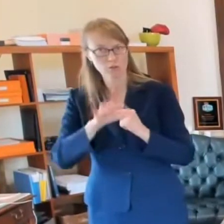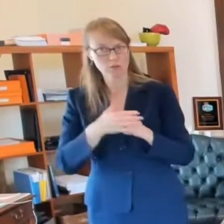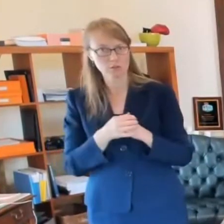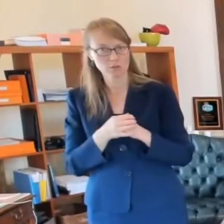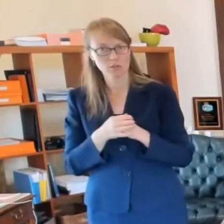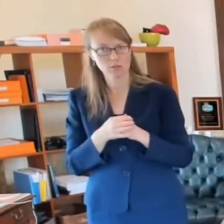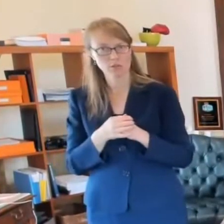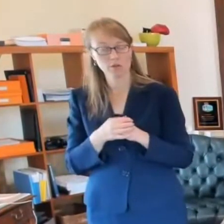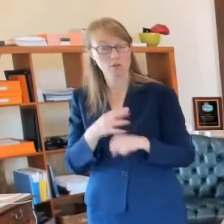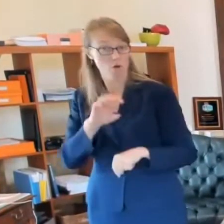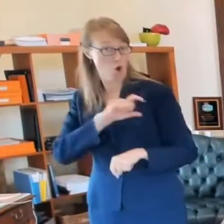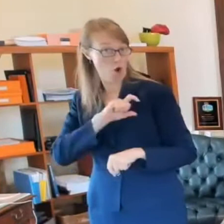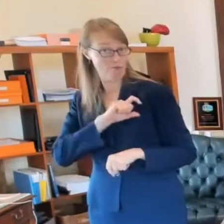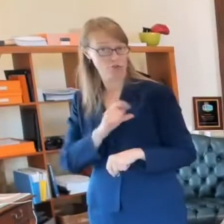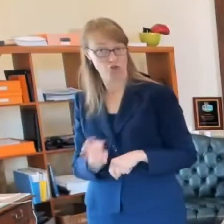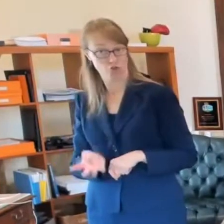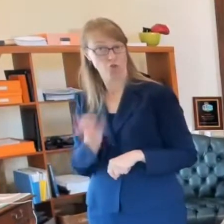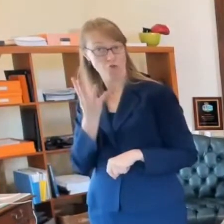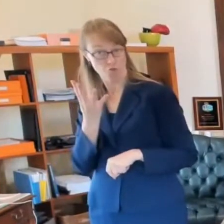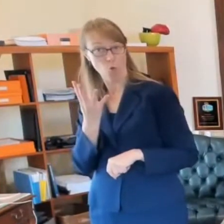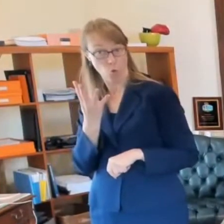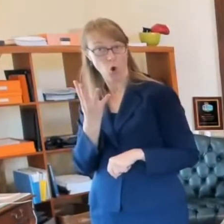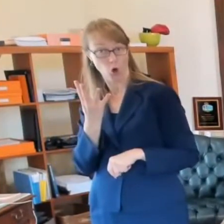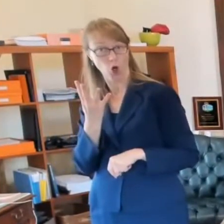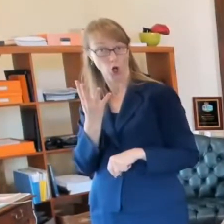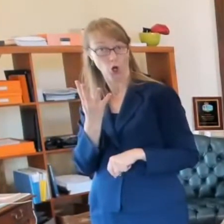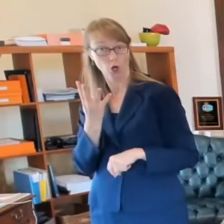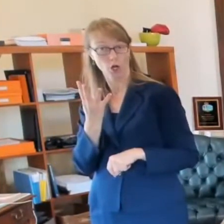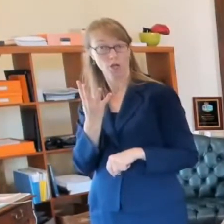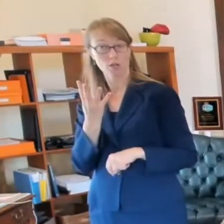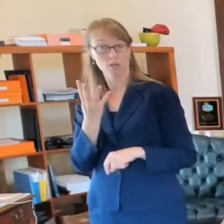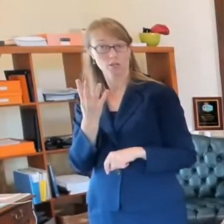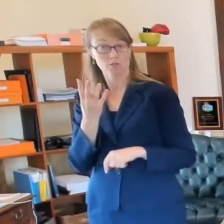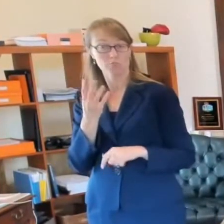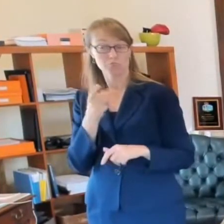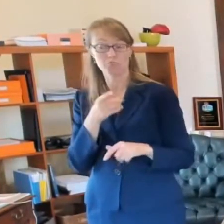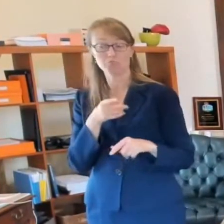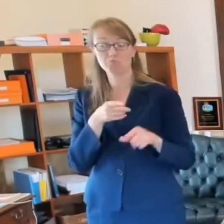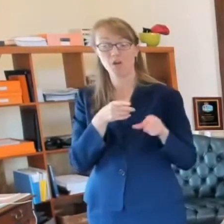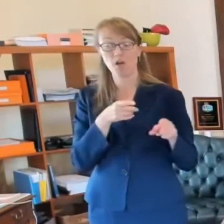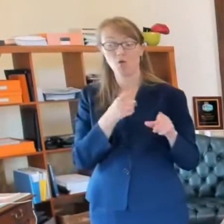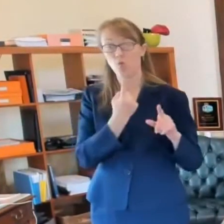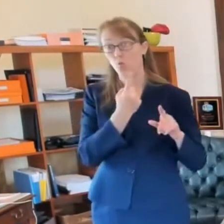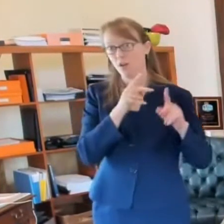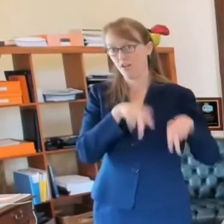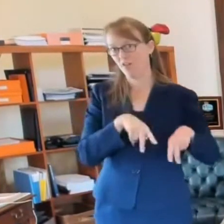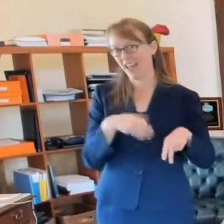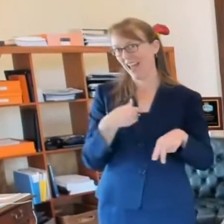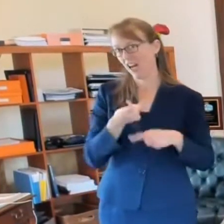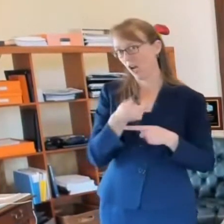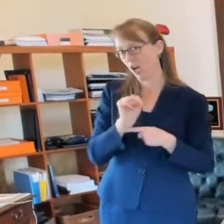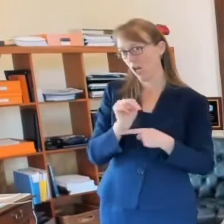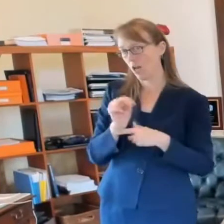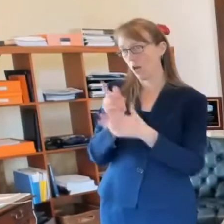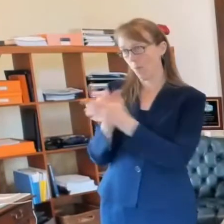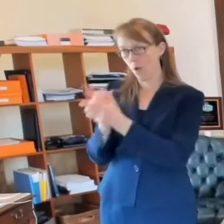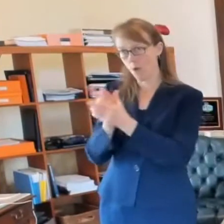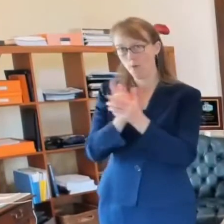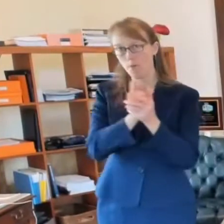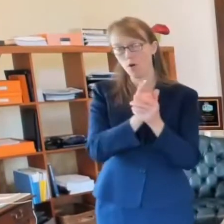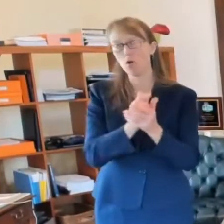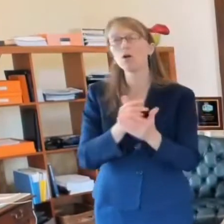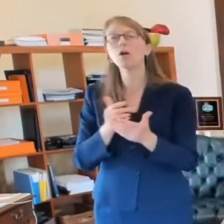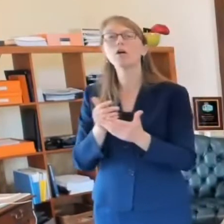our officers were fired upon by an individual who fortunately they were able to take